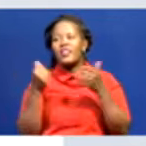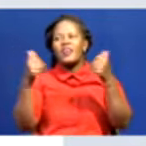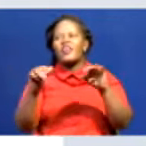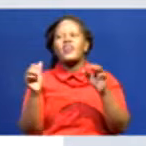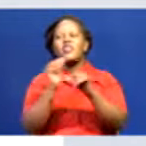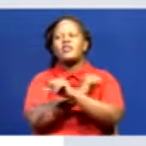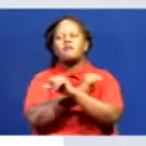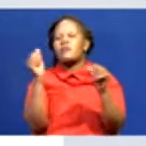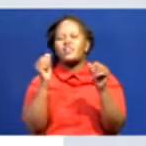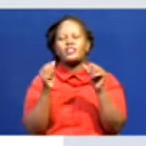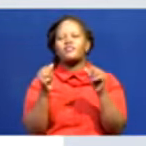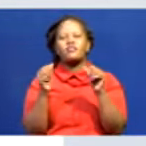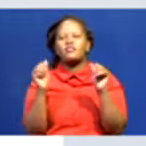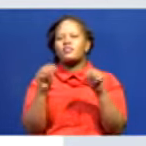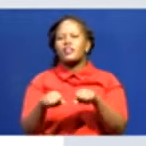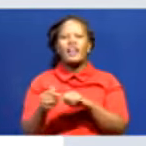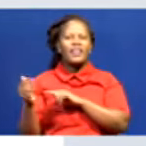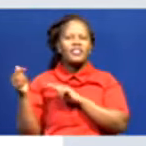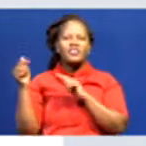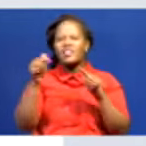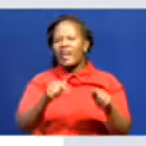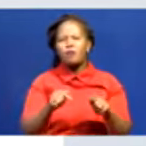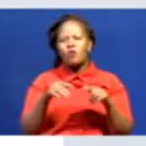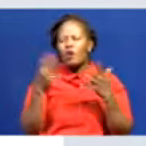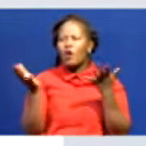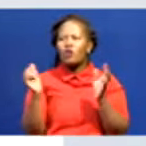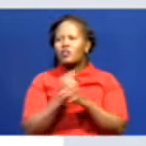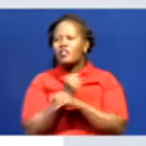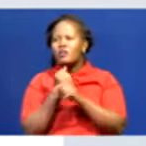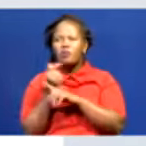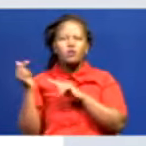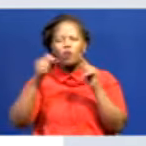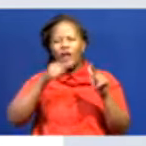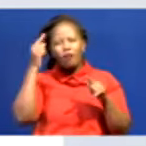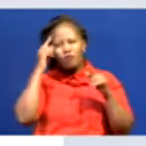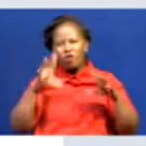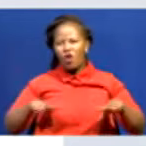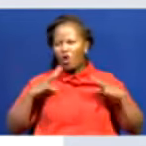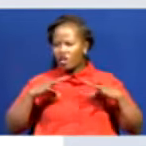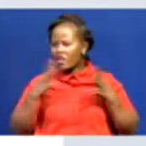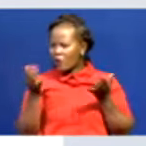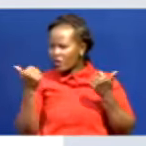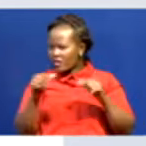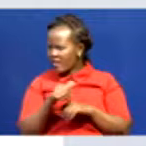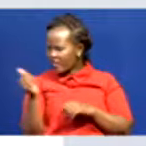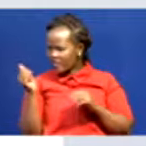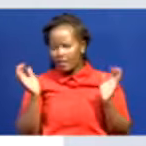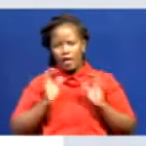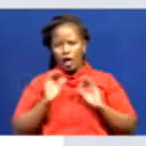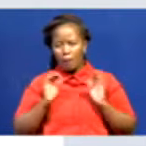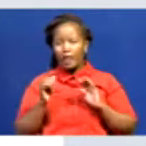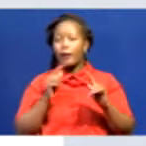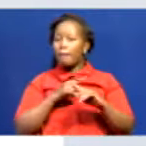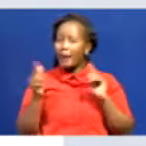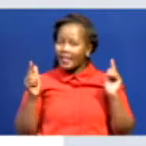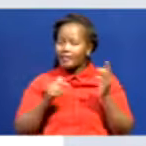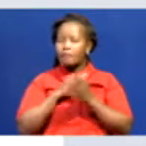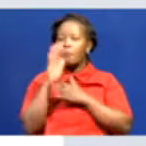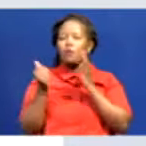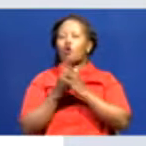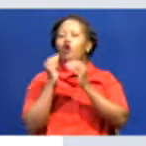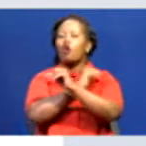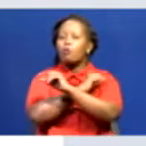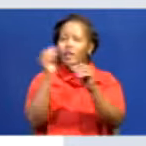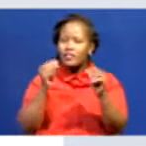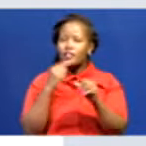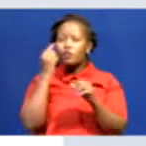can come to a country or cannot come to a country for holiday or whatever. But for all the presidents that have come to meet the president of the Republic